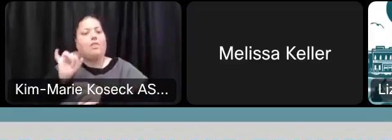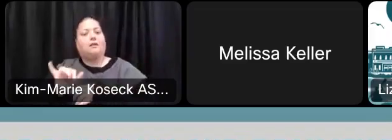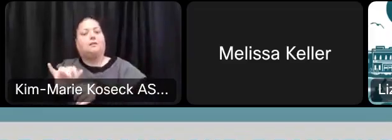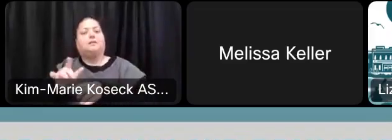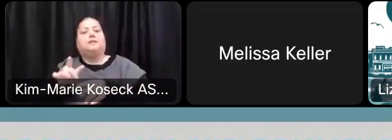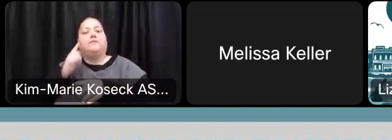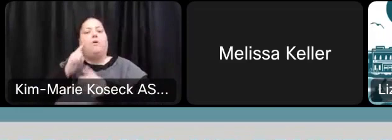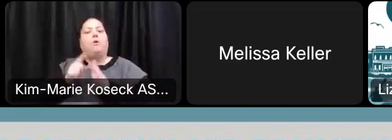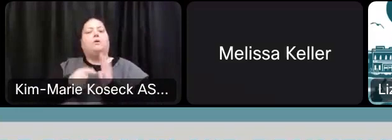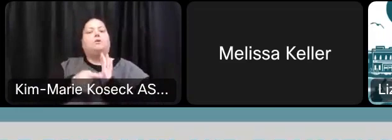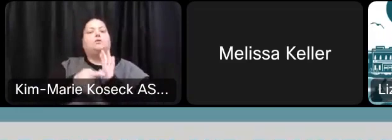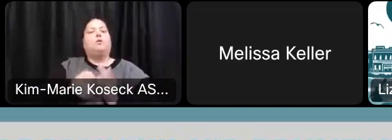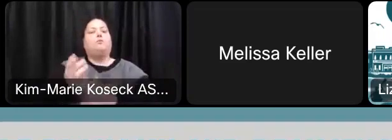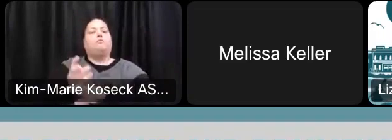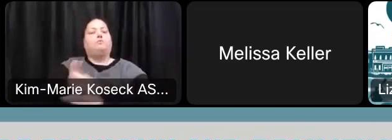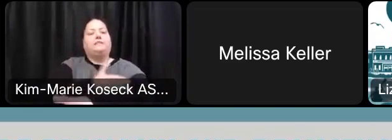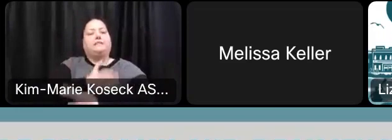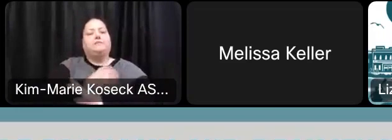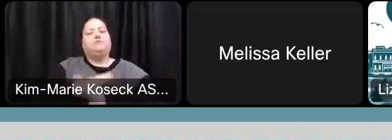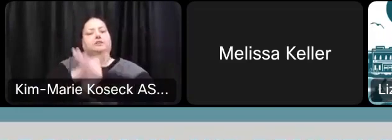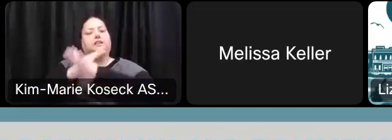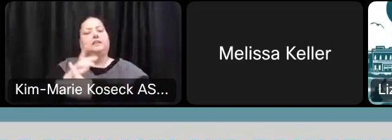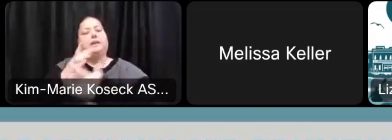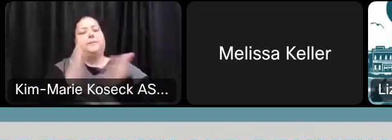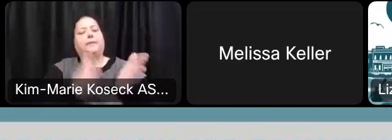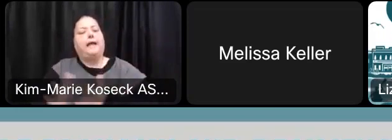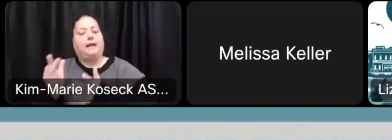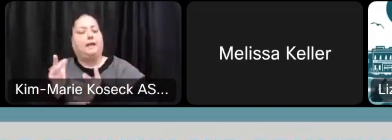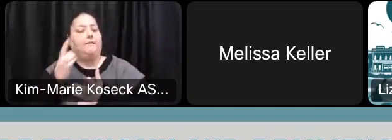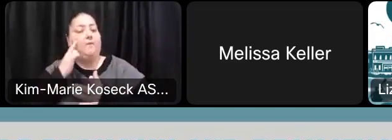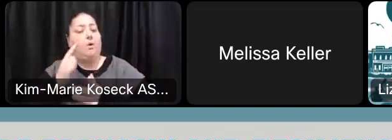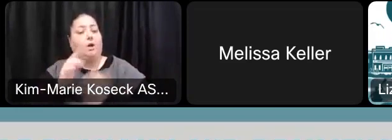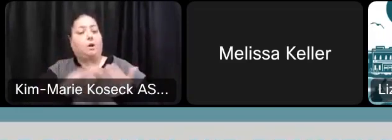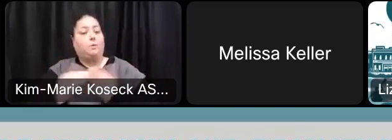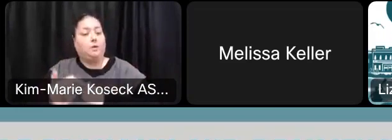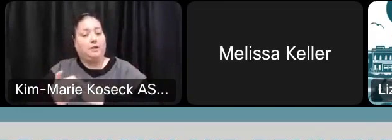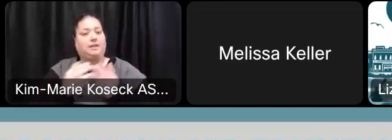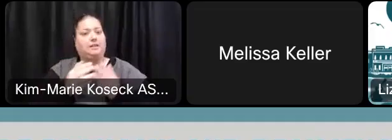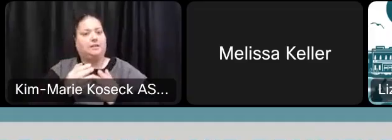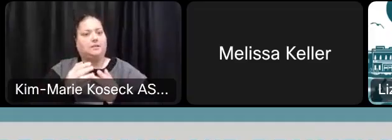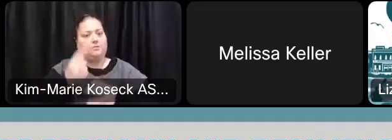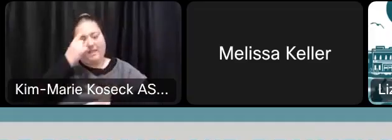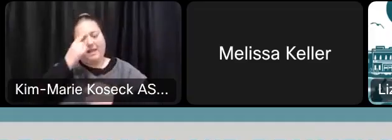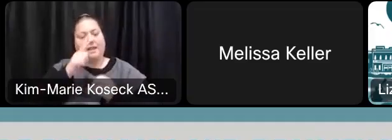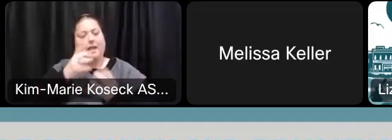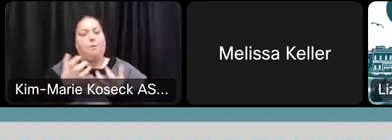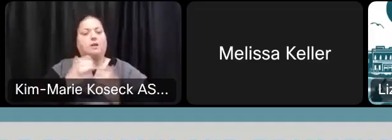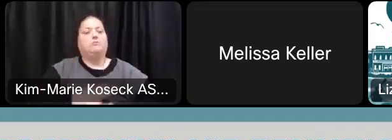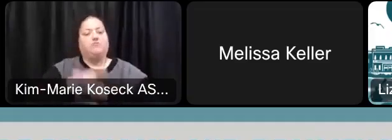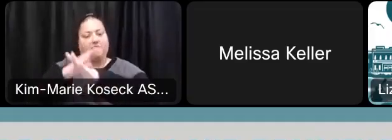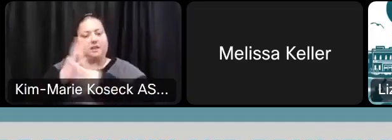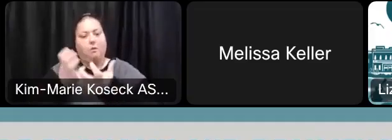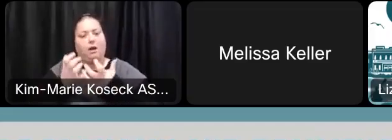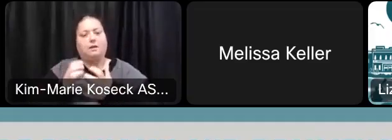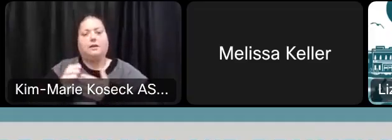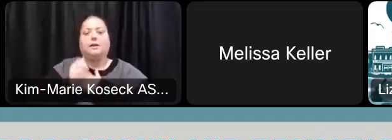resiliency strategies, plans, and projects that communities can consider when they want to become resilient. They provide